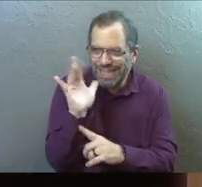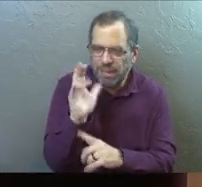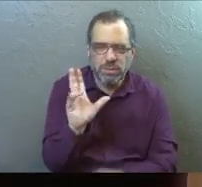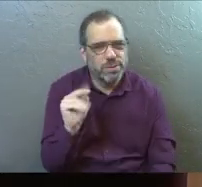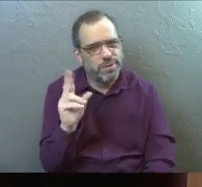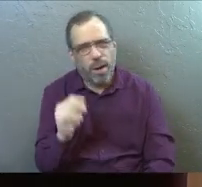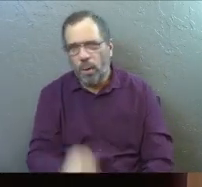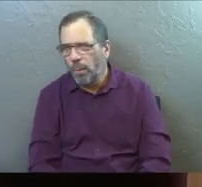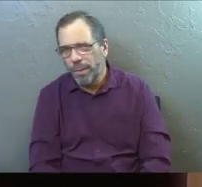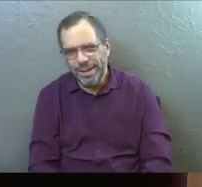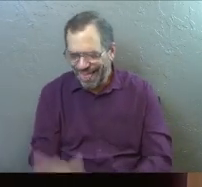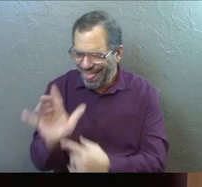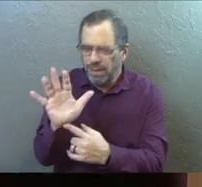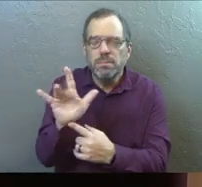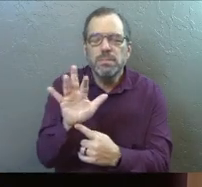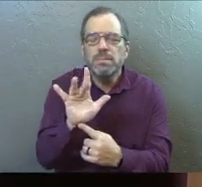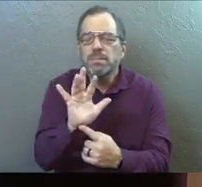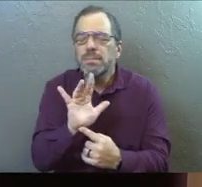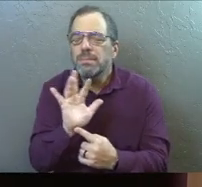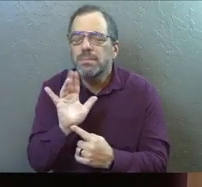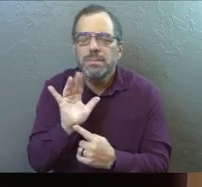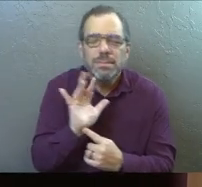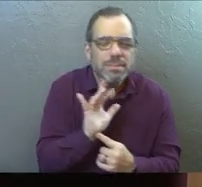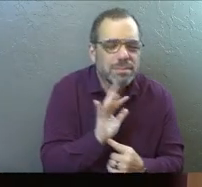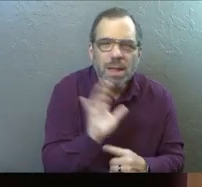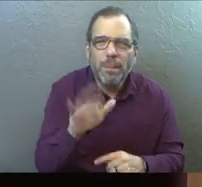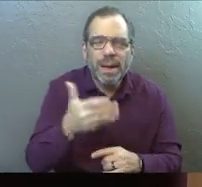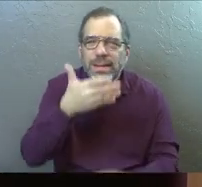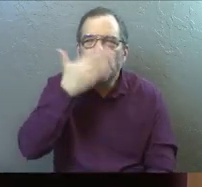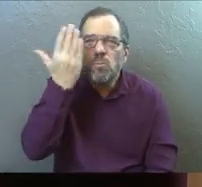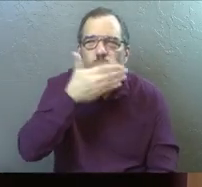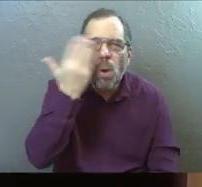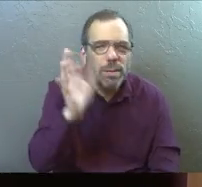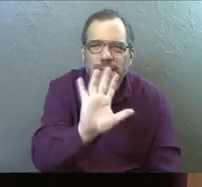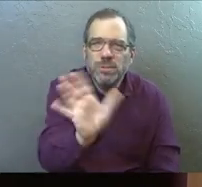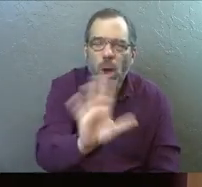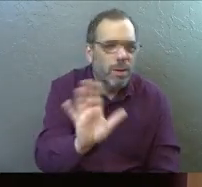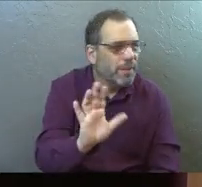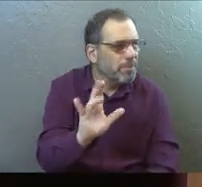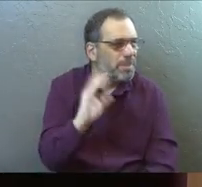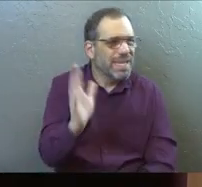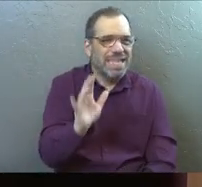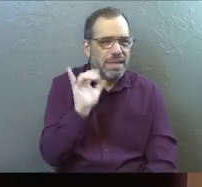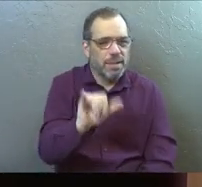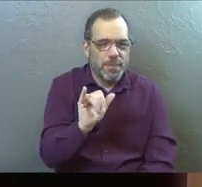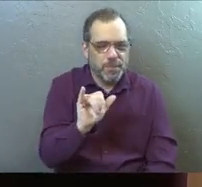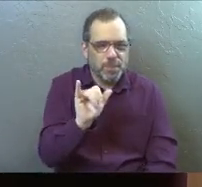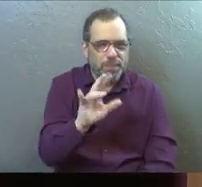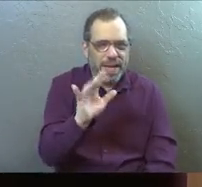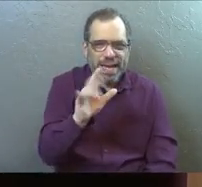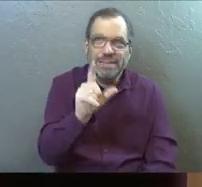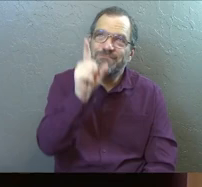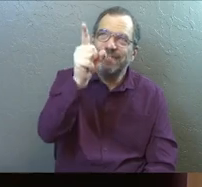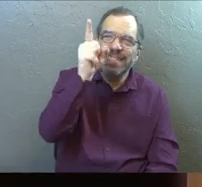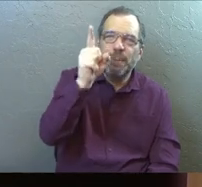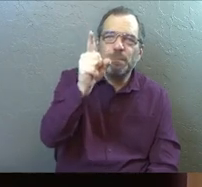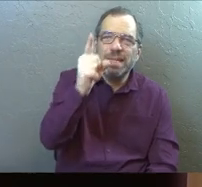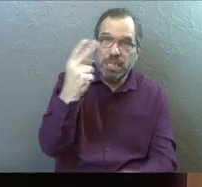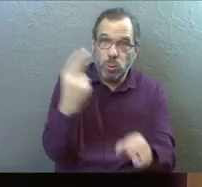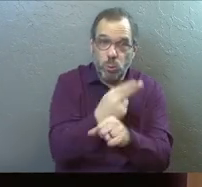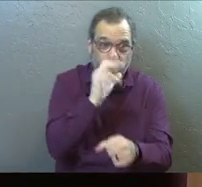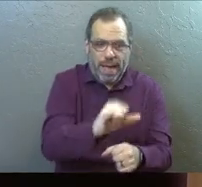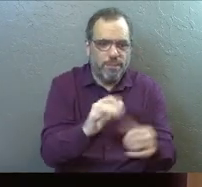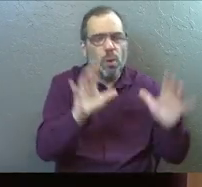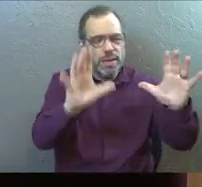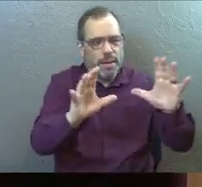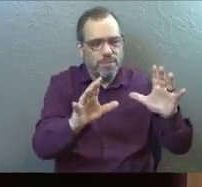No, right? It's not about the aroma. It's not about the smell. It's about the fact that he will use